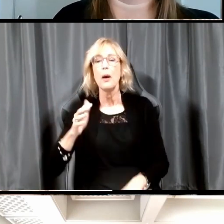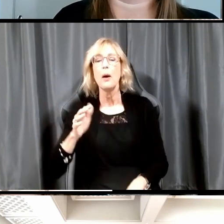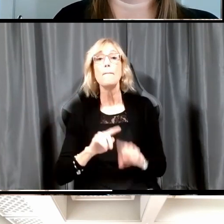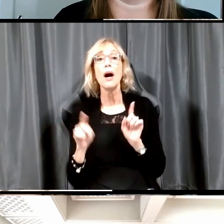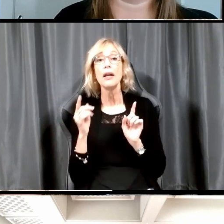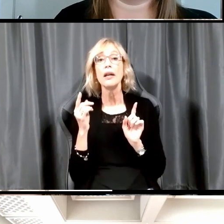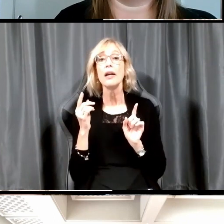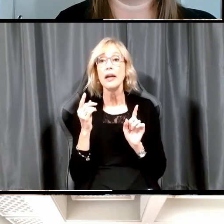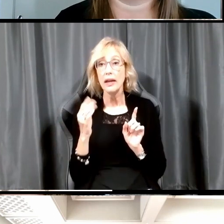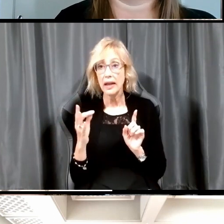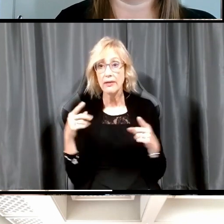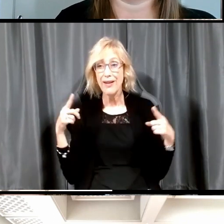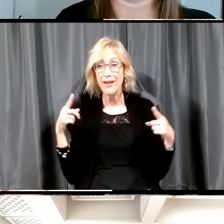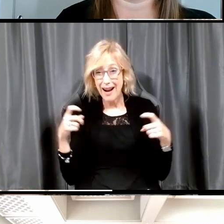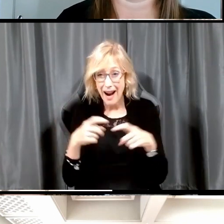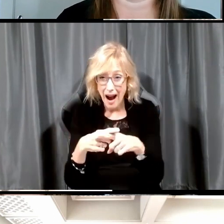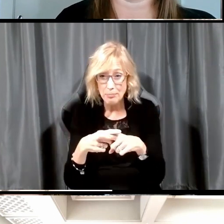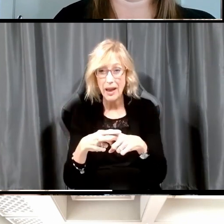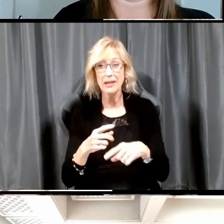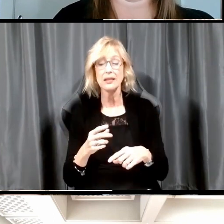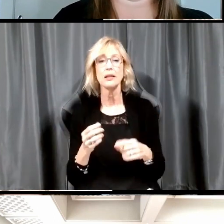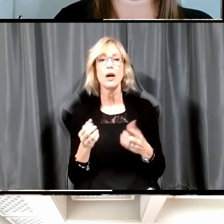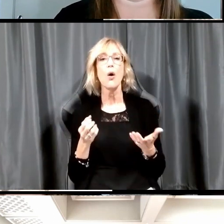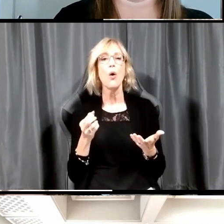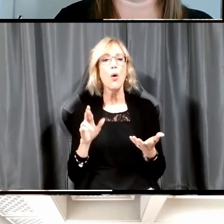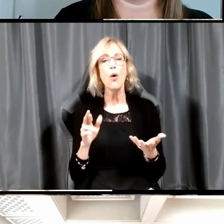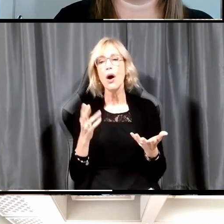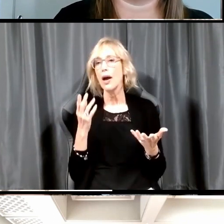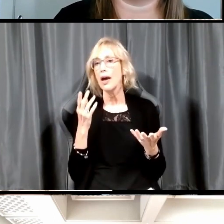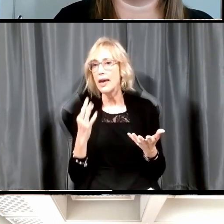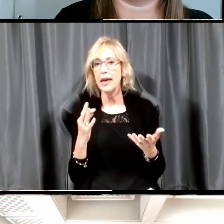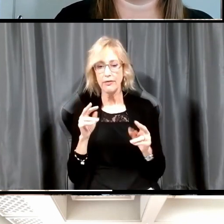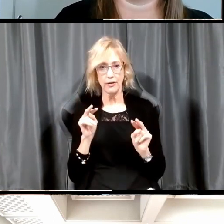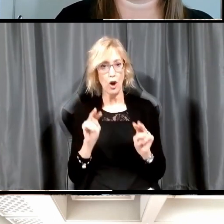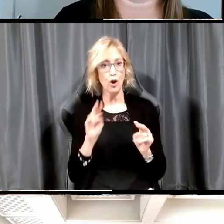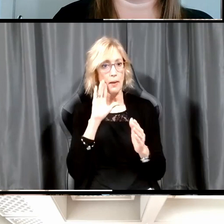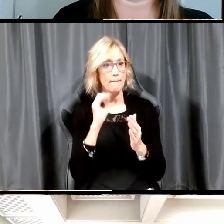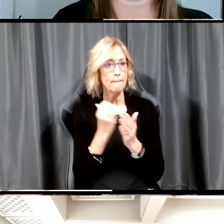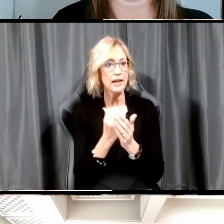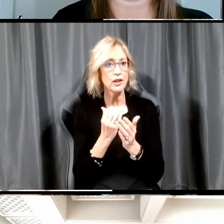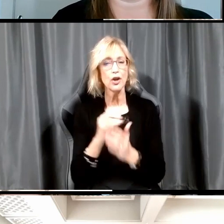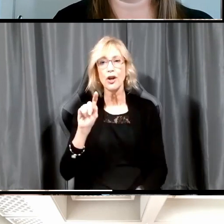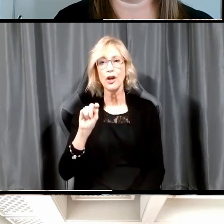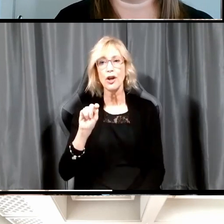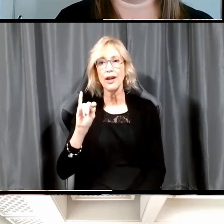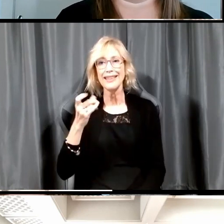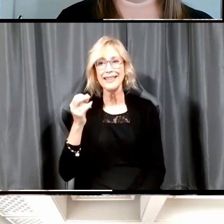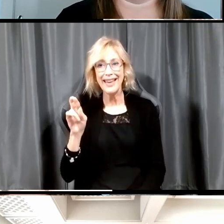things are complex or put into, for instance, when you look at the picture there, you have Tigger in